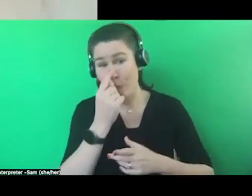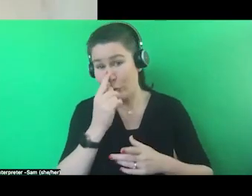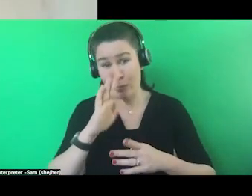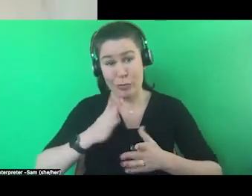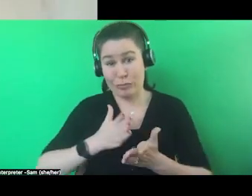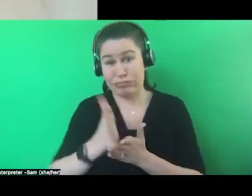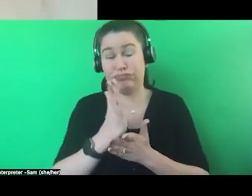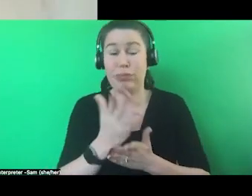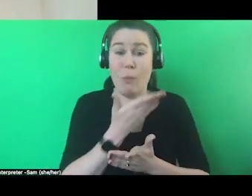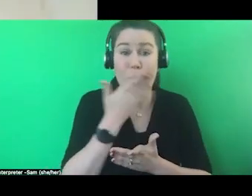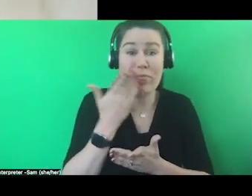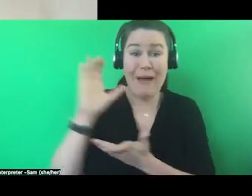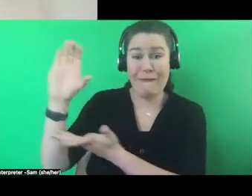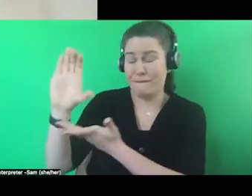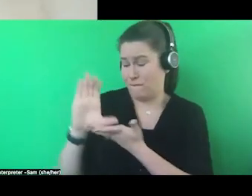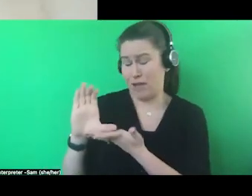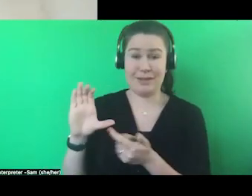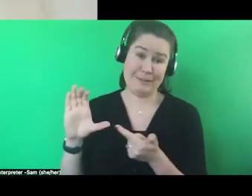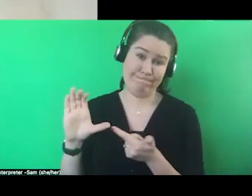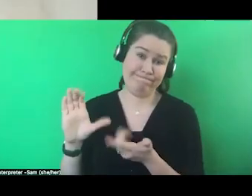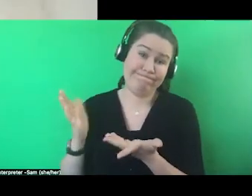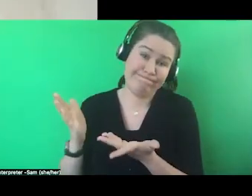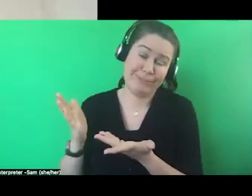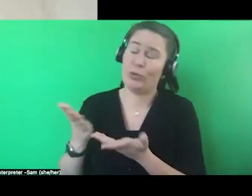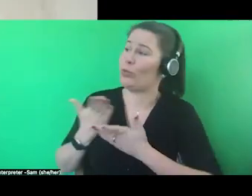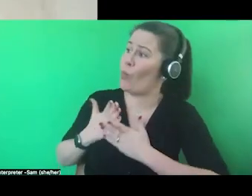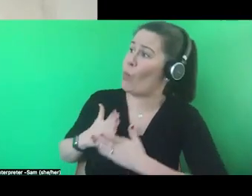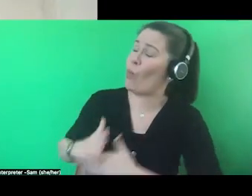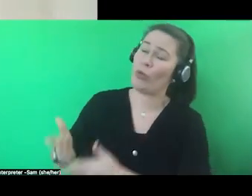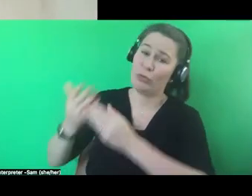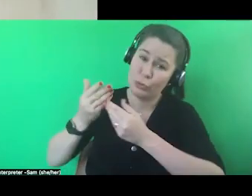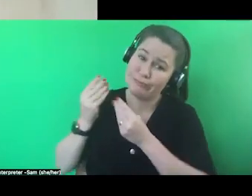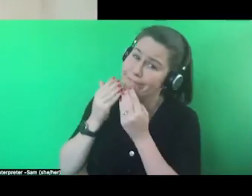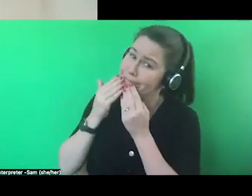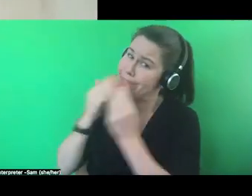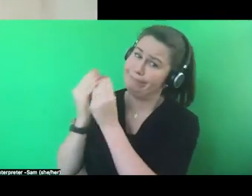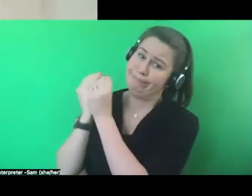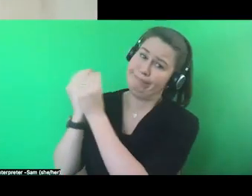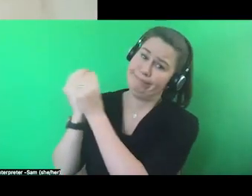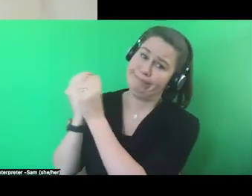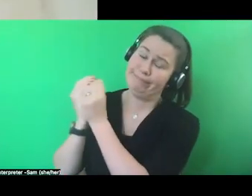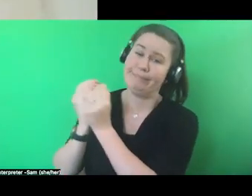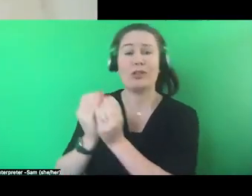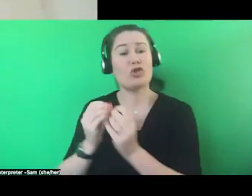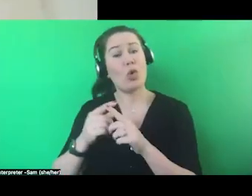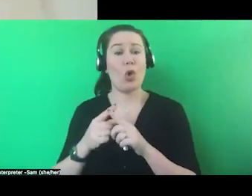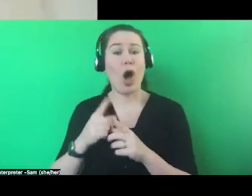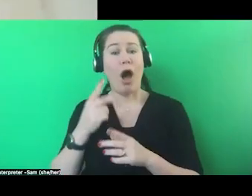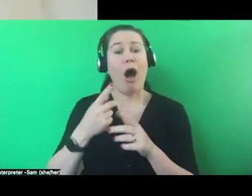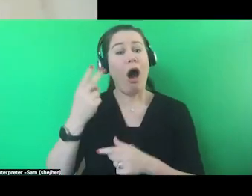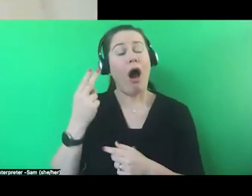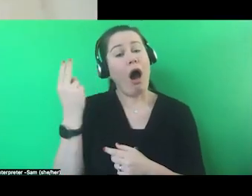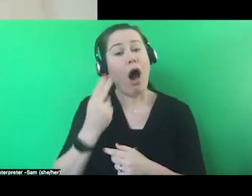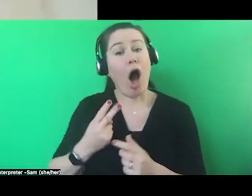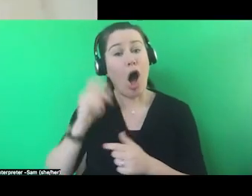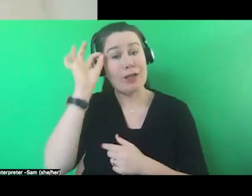funders. So I would like to extend our great thanks to the Arts Council England,